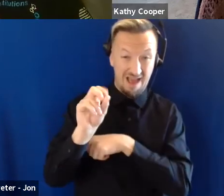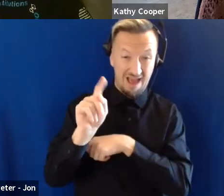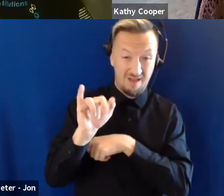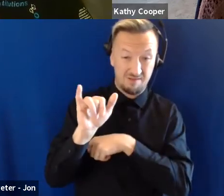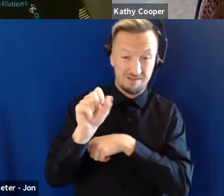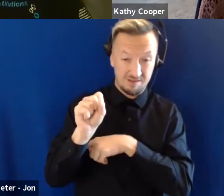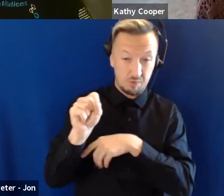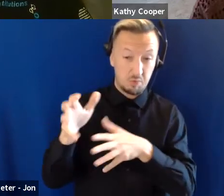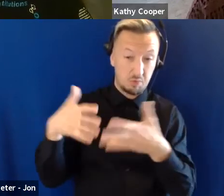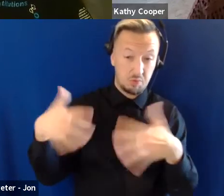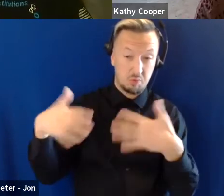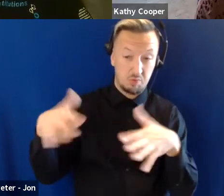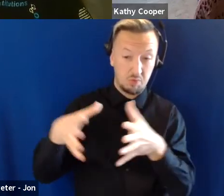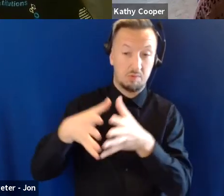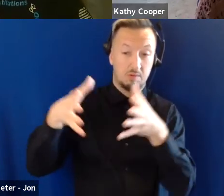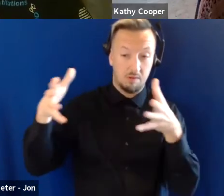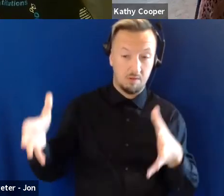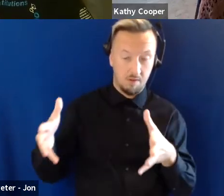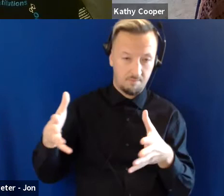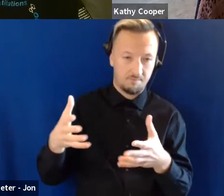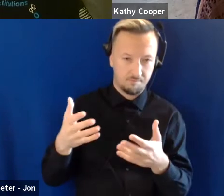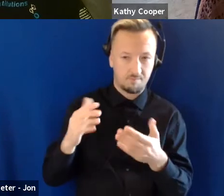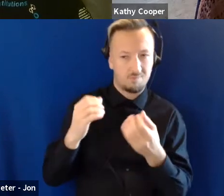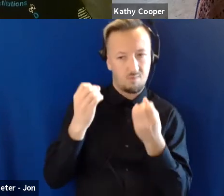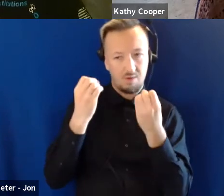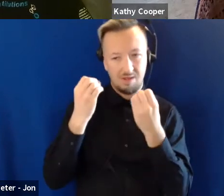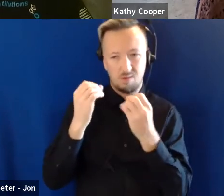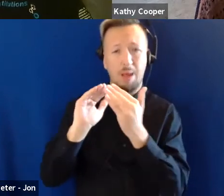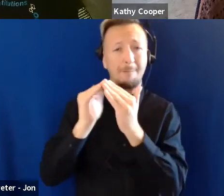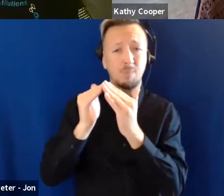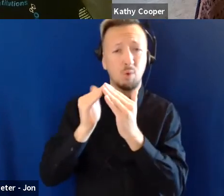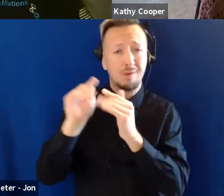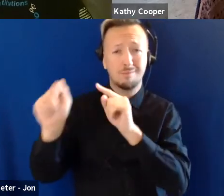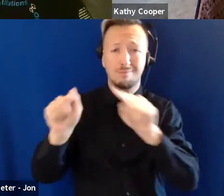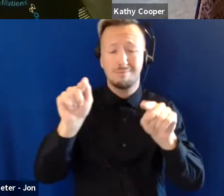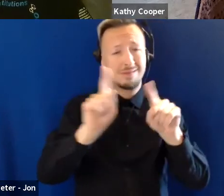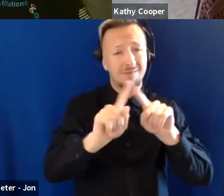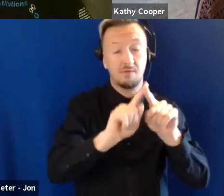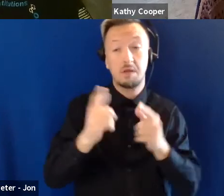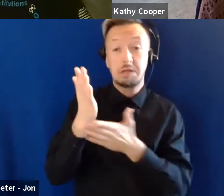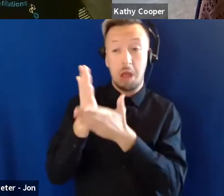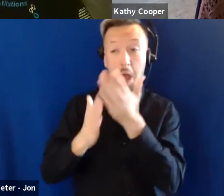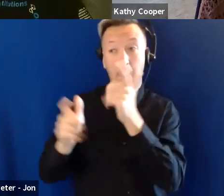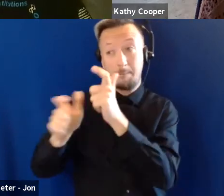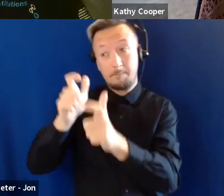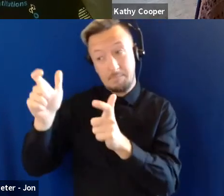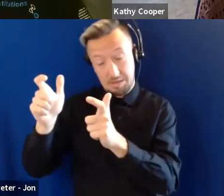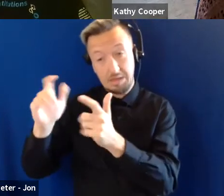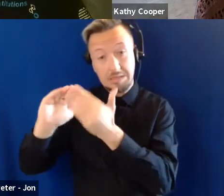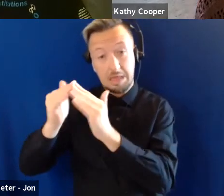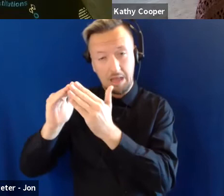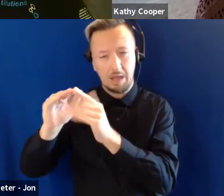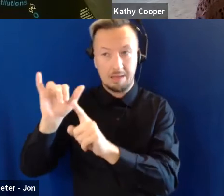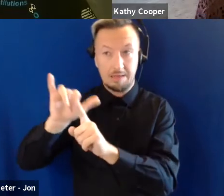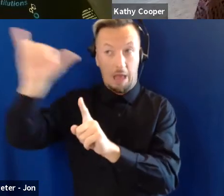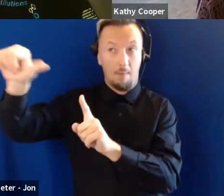different types of communities that our centers deal with. We have some big metropolitan areas, not as big as other states,